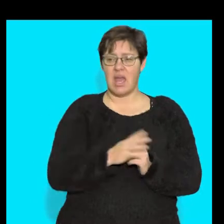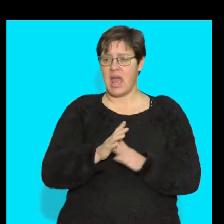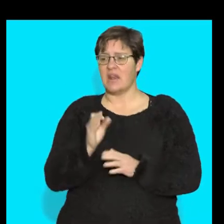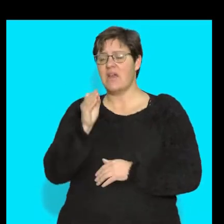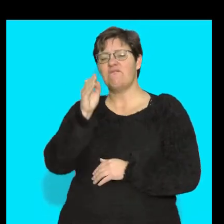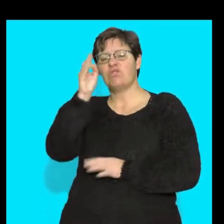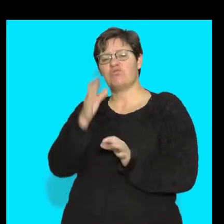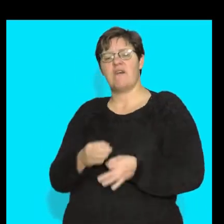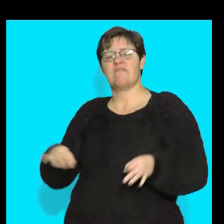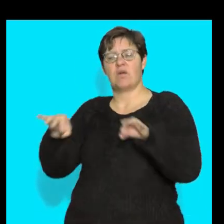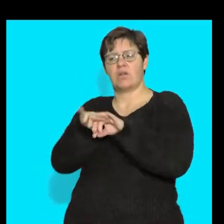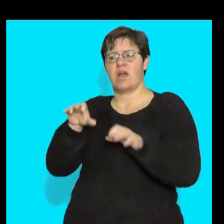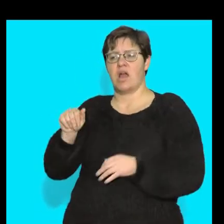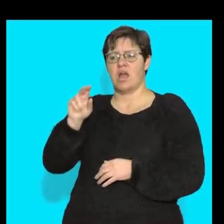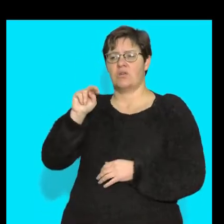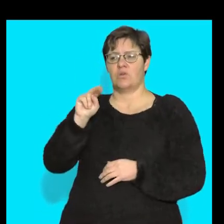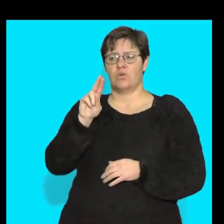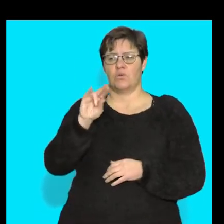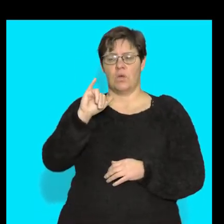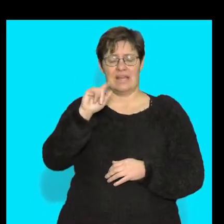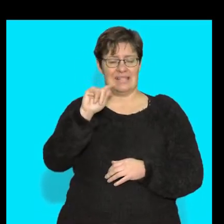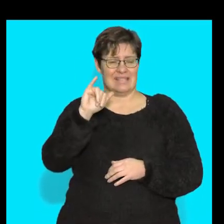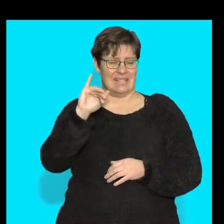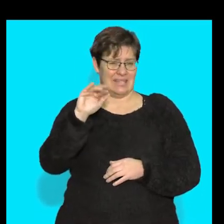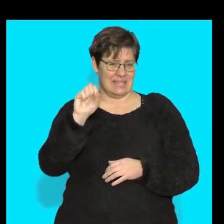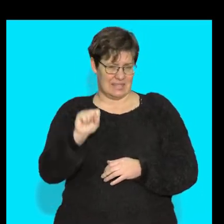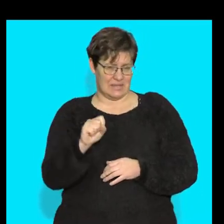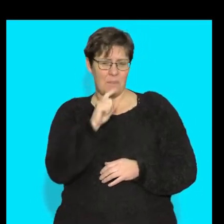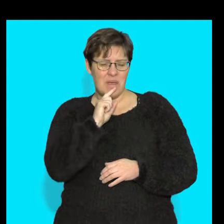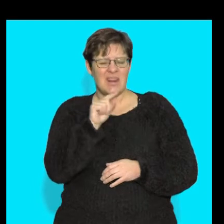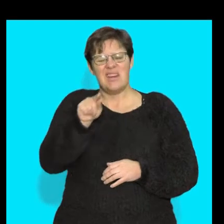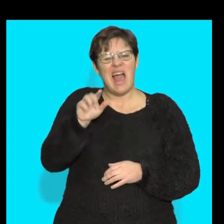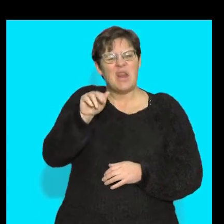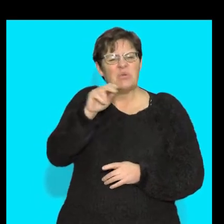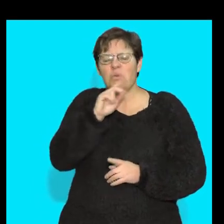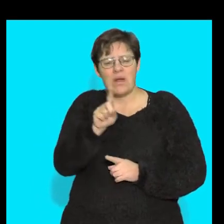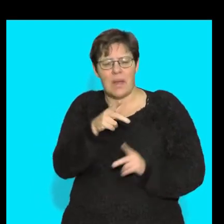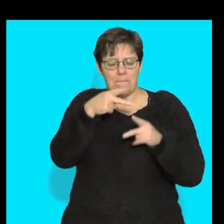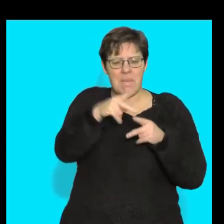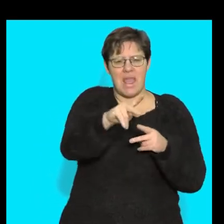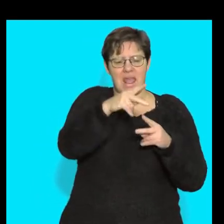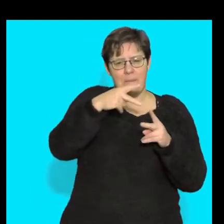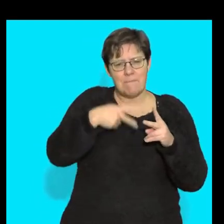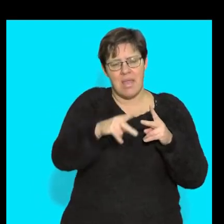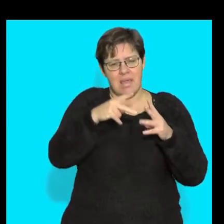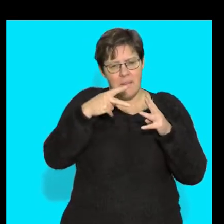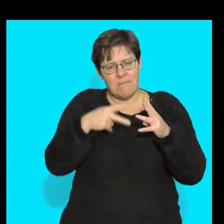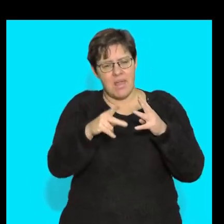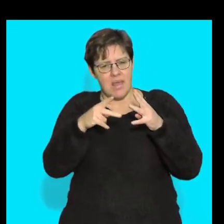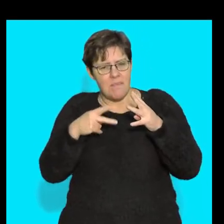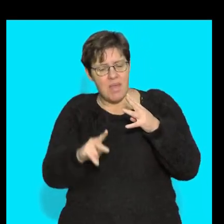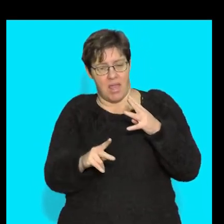future value annuity. Remember, annuities, these are payments that are made in regular intervals,